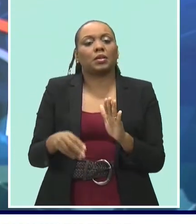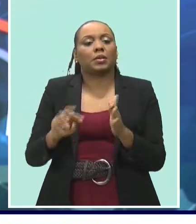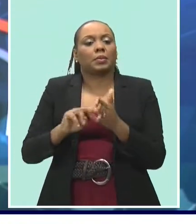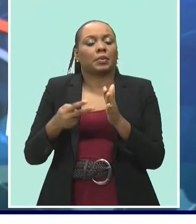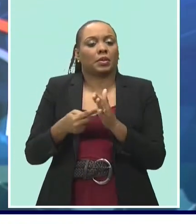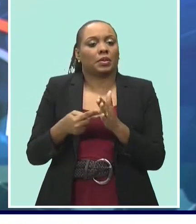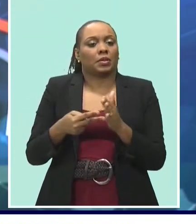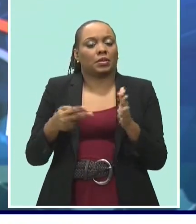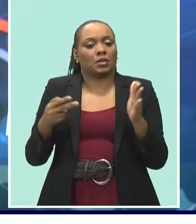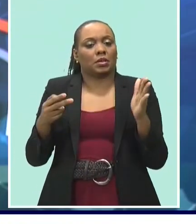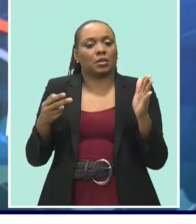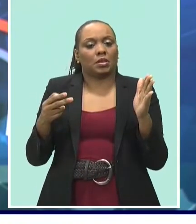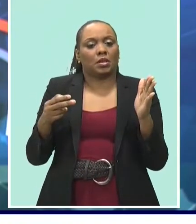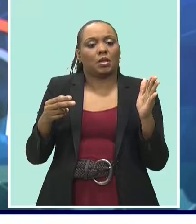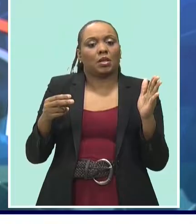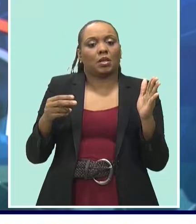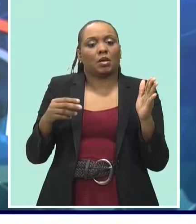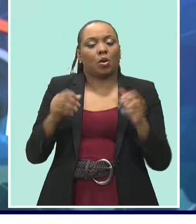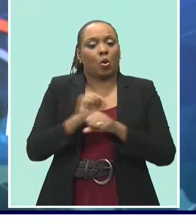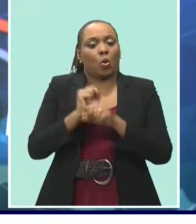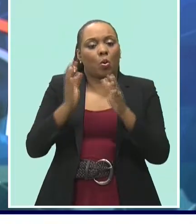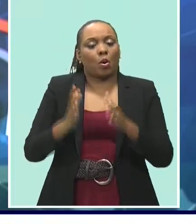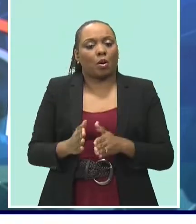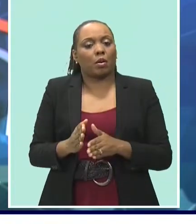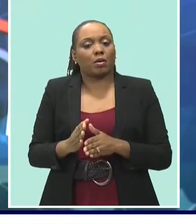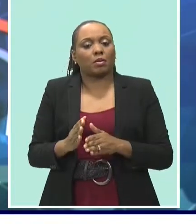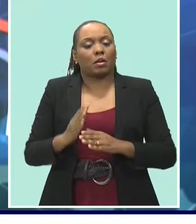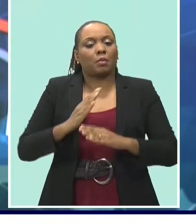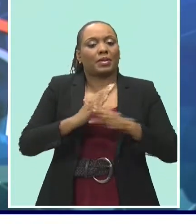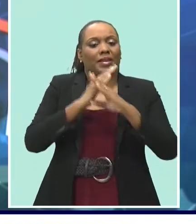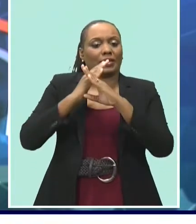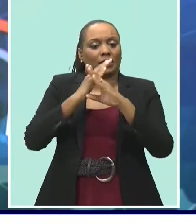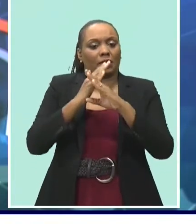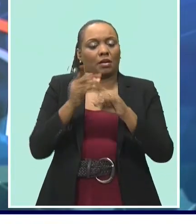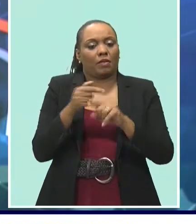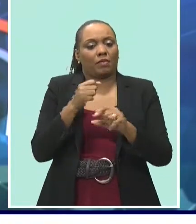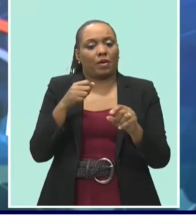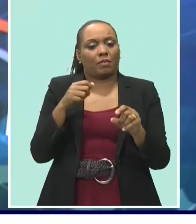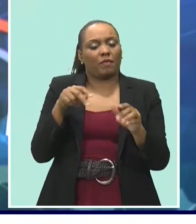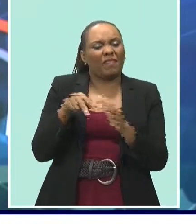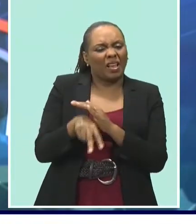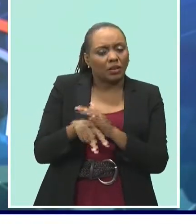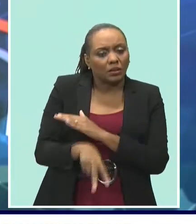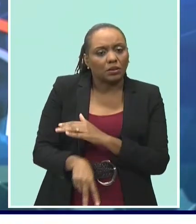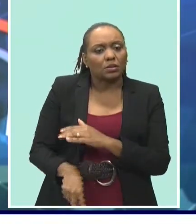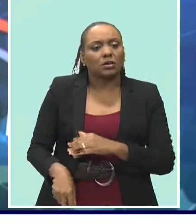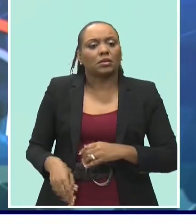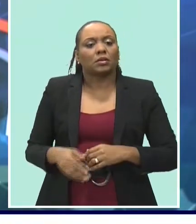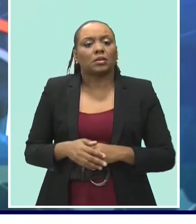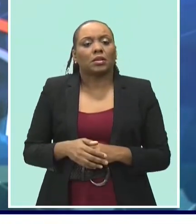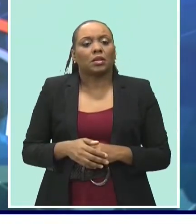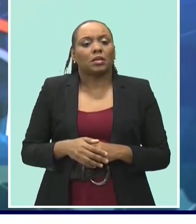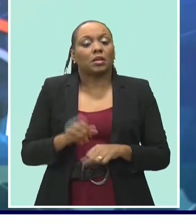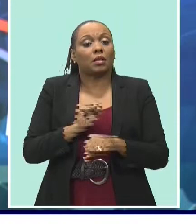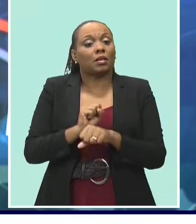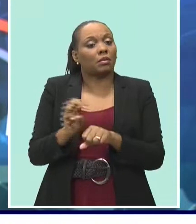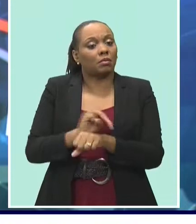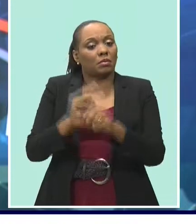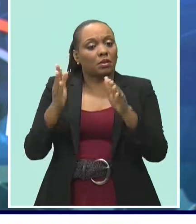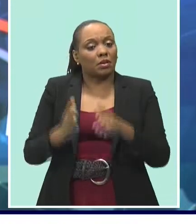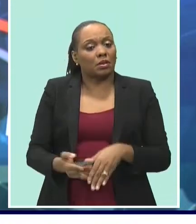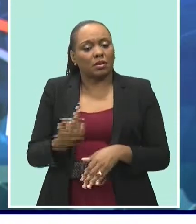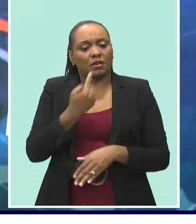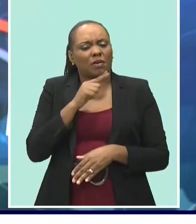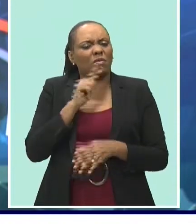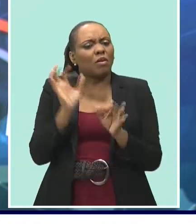and harassment. That convention was adopted in June last year. Minister of Labour and Social Partnership Relations Colin Jordan sees it